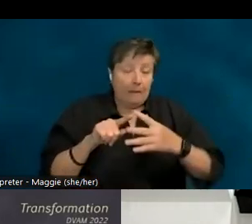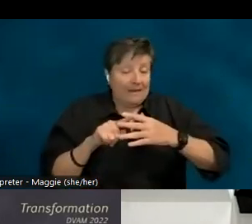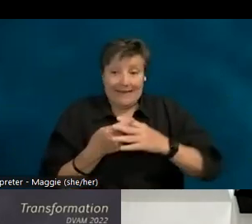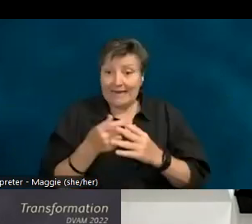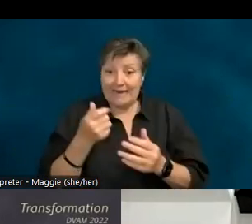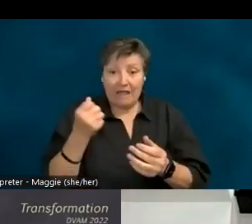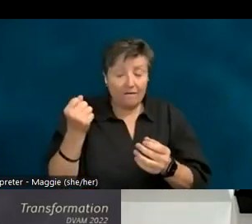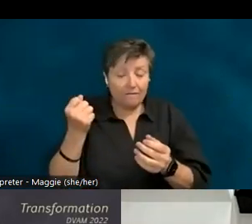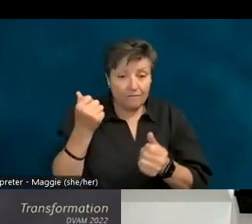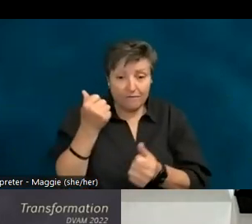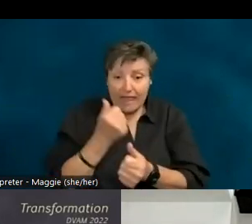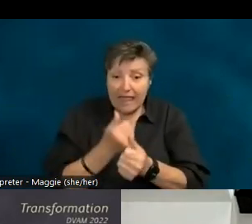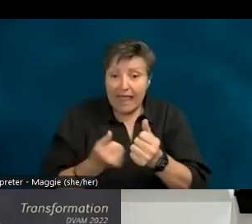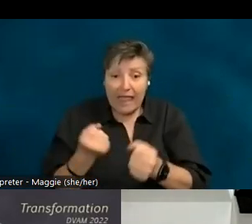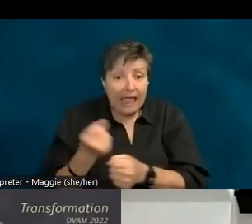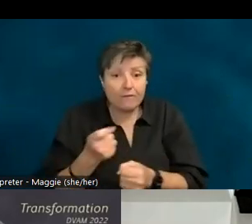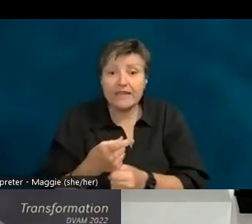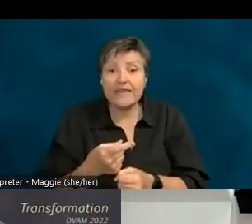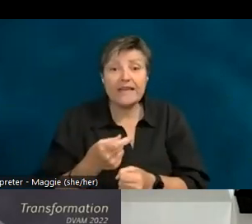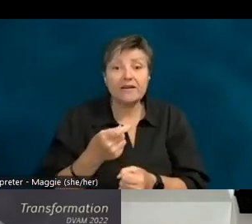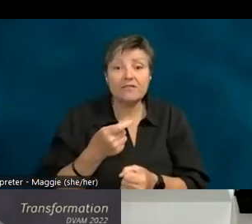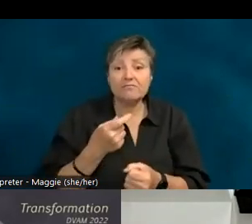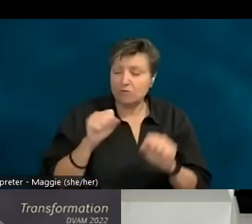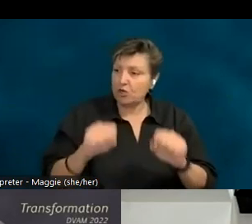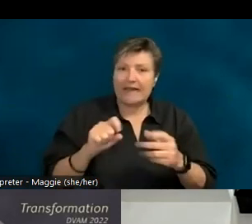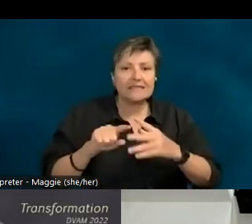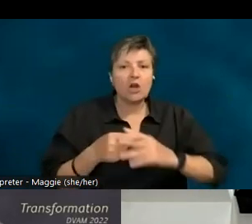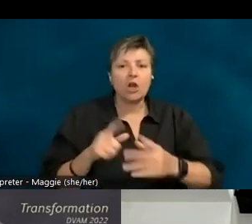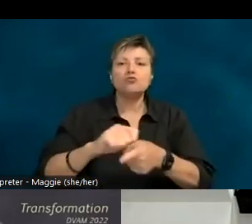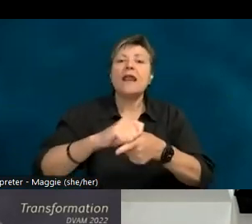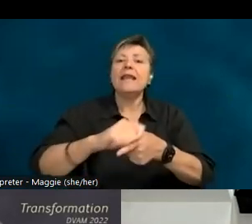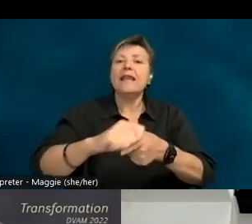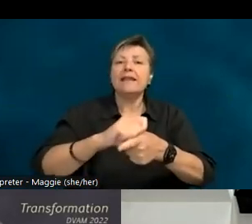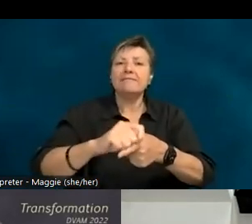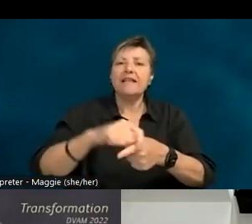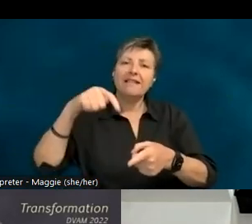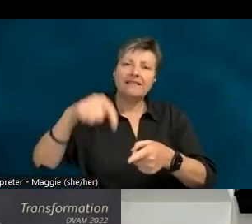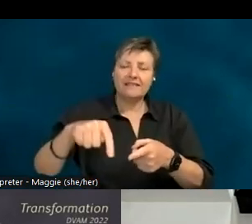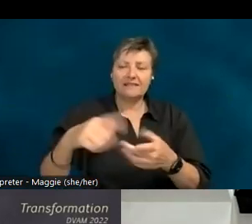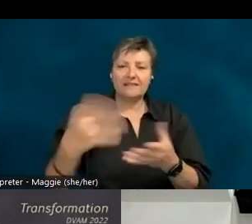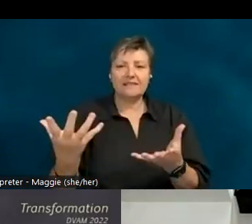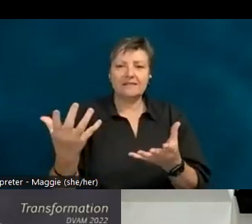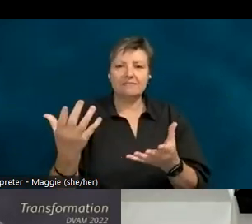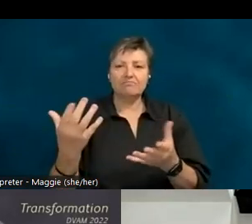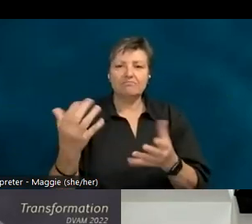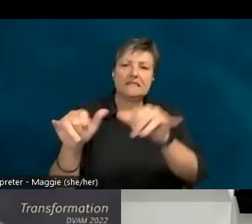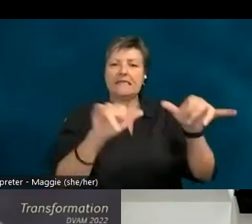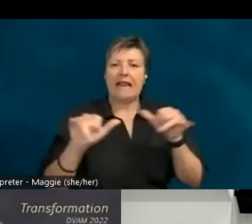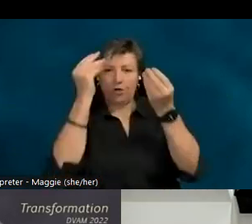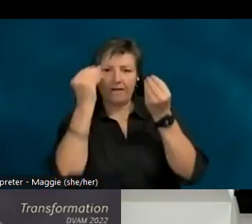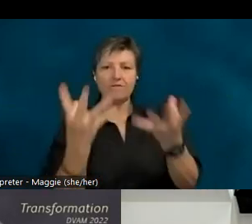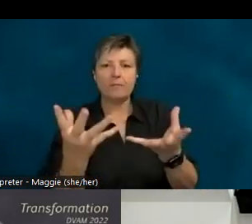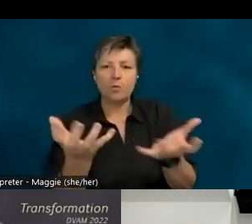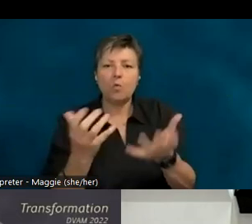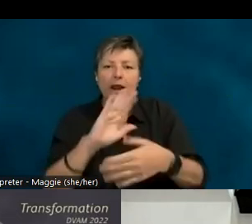every fiscal year or something, you can start a training and just say, like, this is, some standard information we want you all to